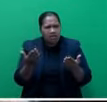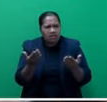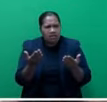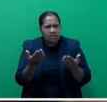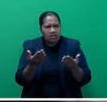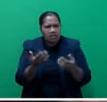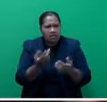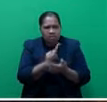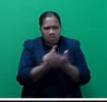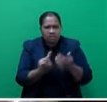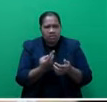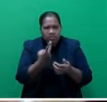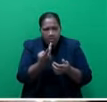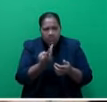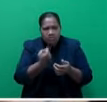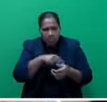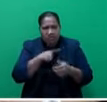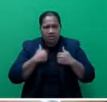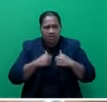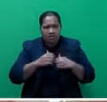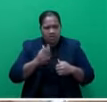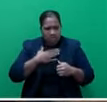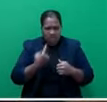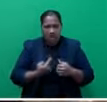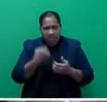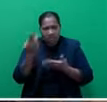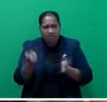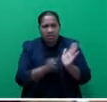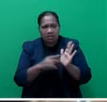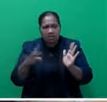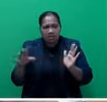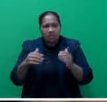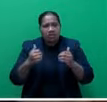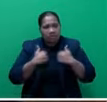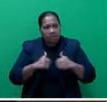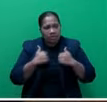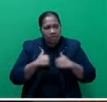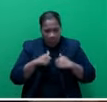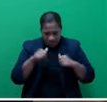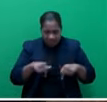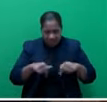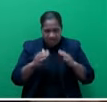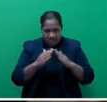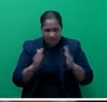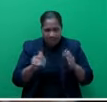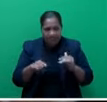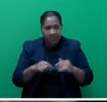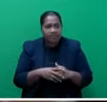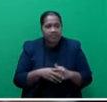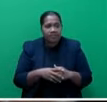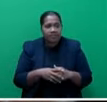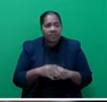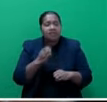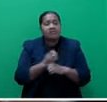two of us that actually practice, myself, the Honorable Noe Kula. We are the practicing practitioners in this House. The employment magistrates, in the